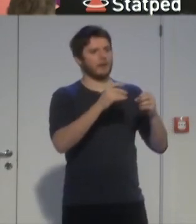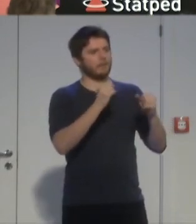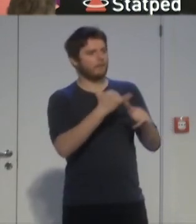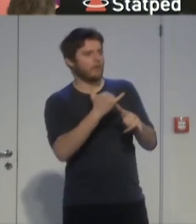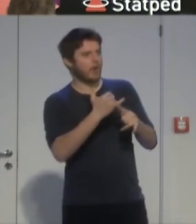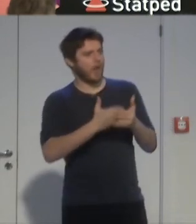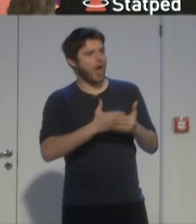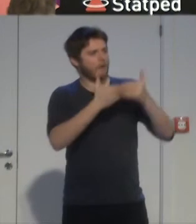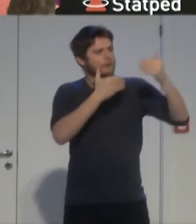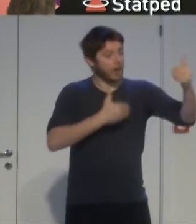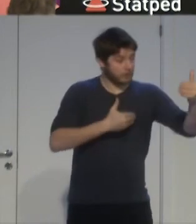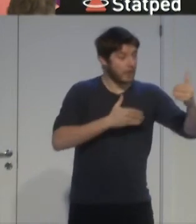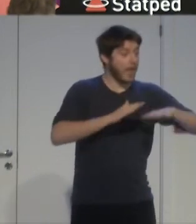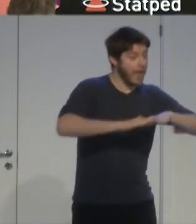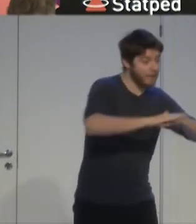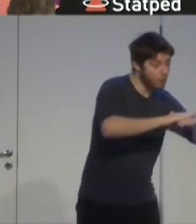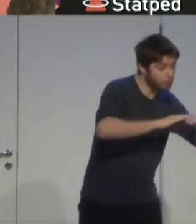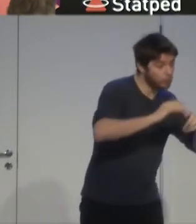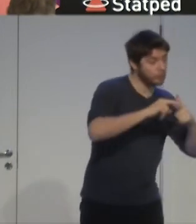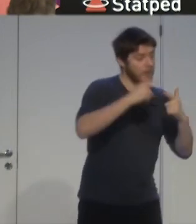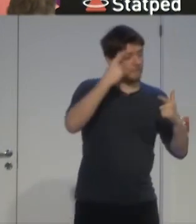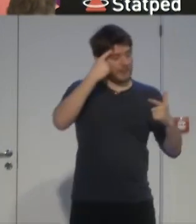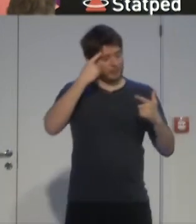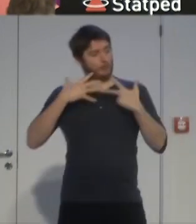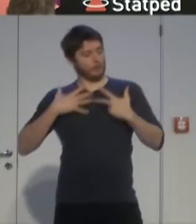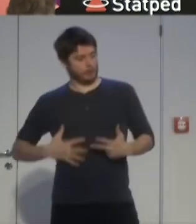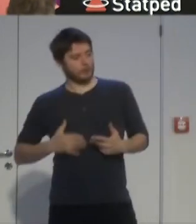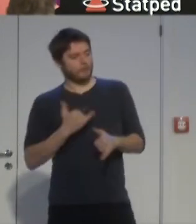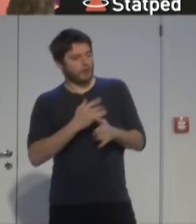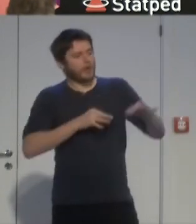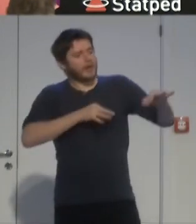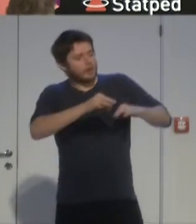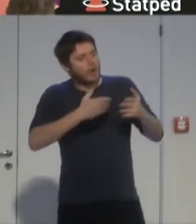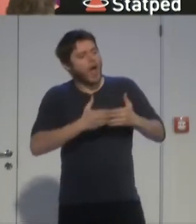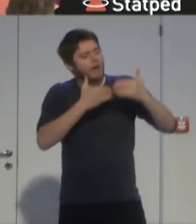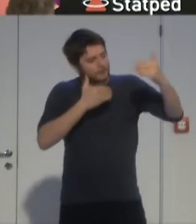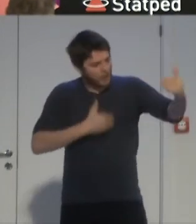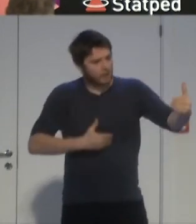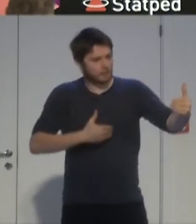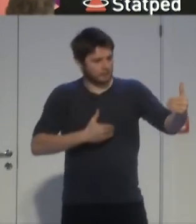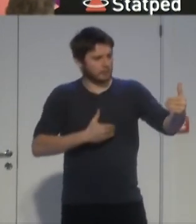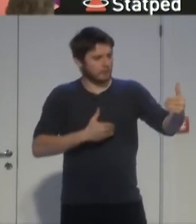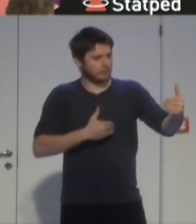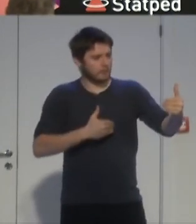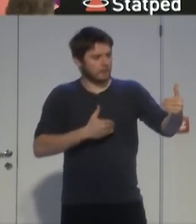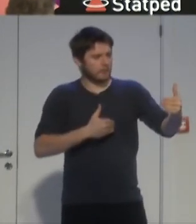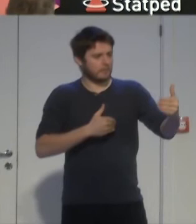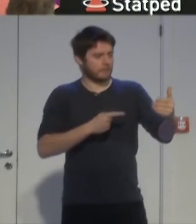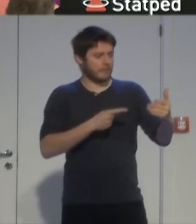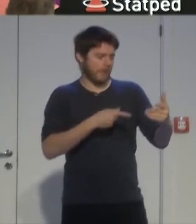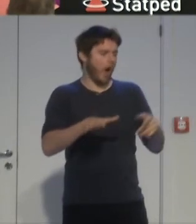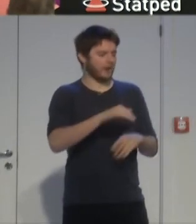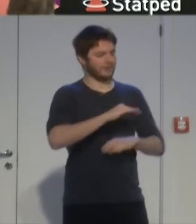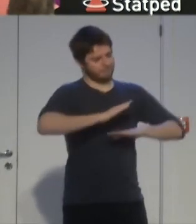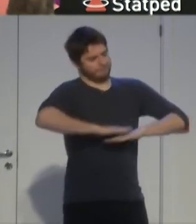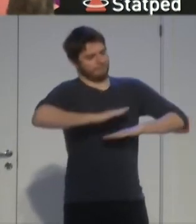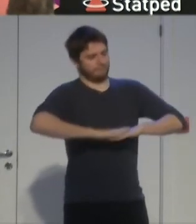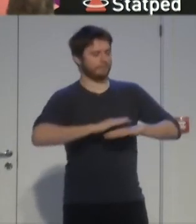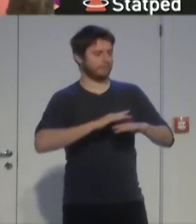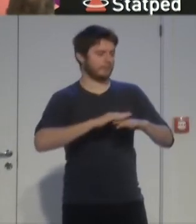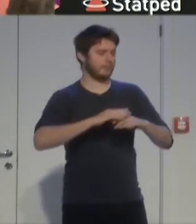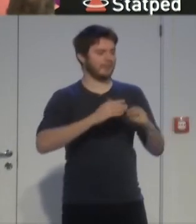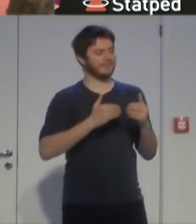each other emotionally, mentally, physically, along all these basic dimensions.